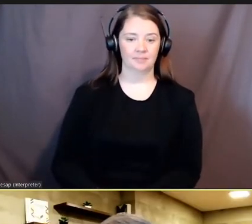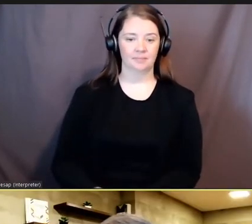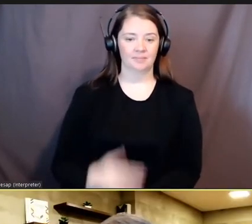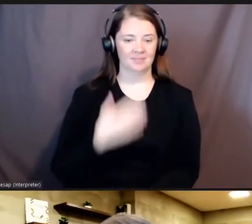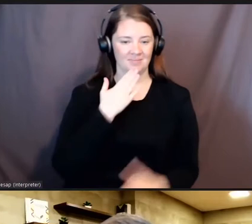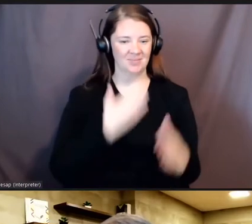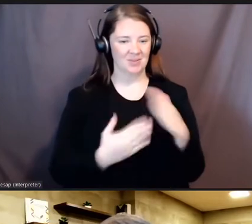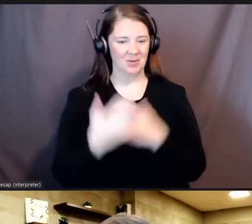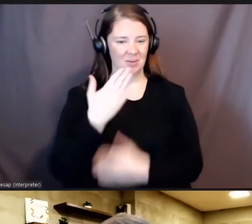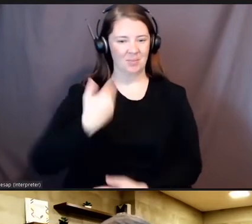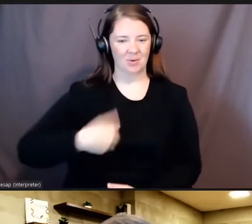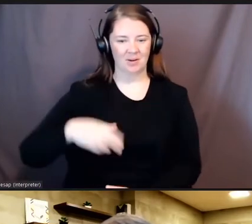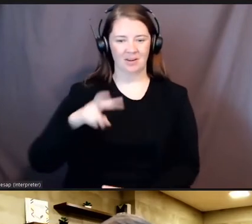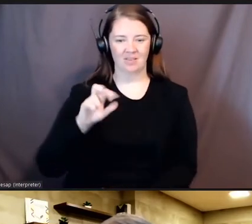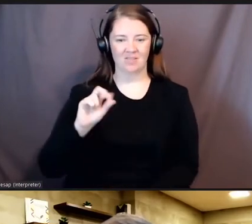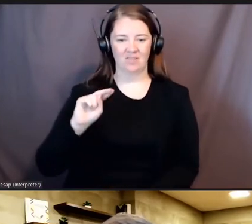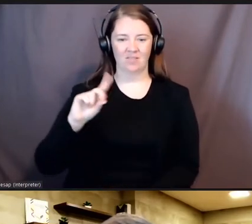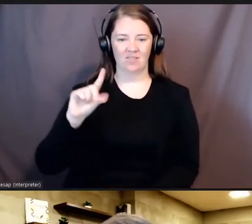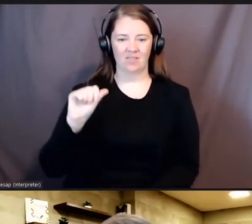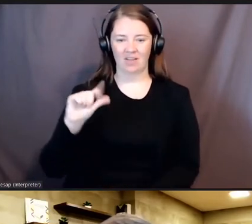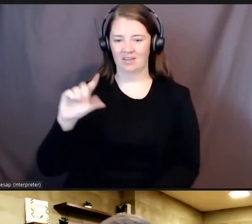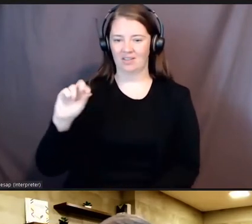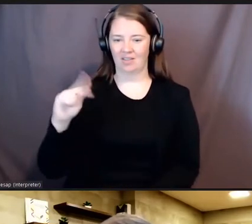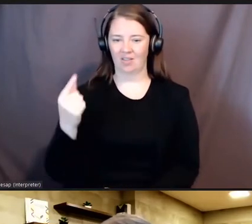Good morning, this is Vonda Long, AT&T.